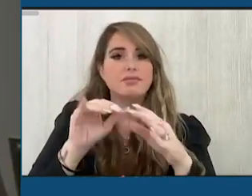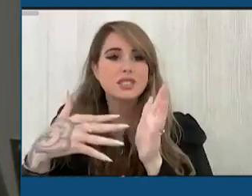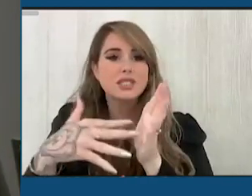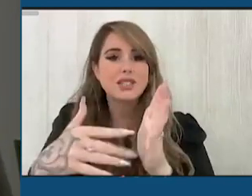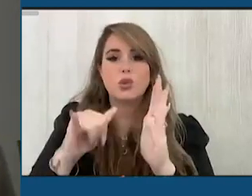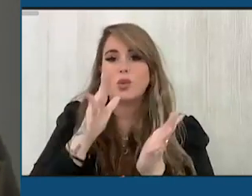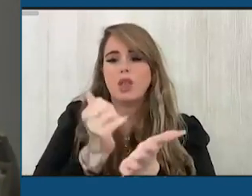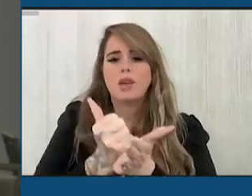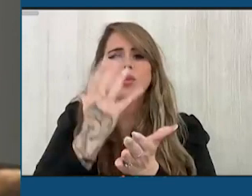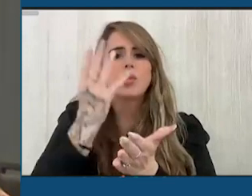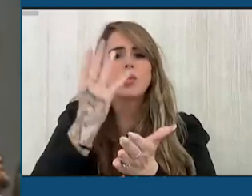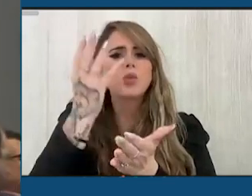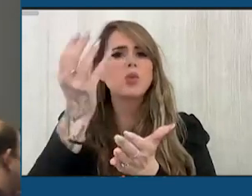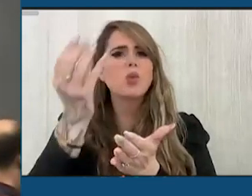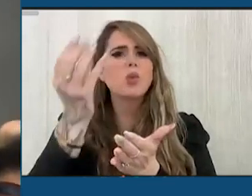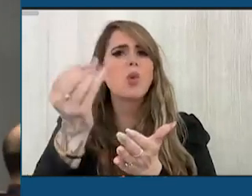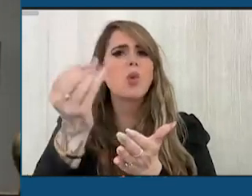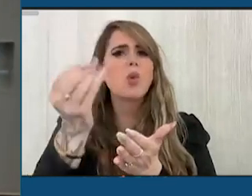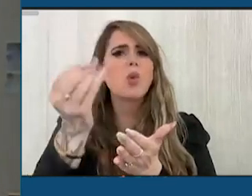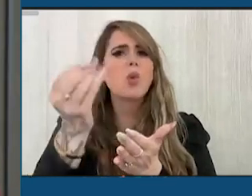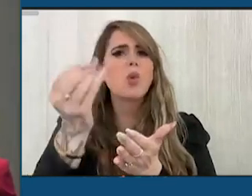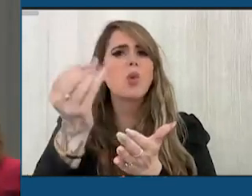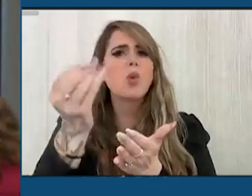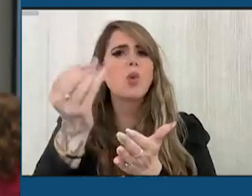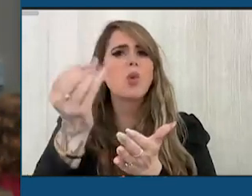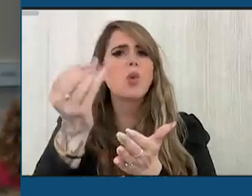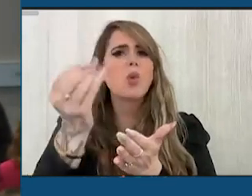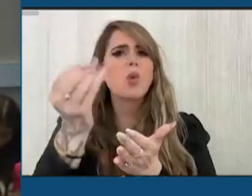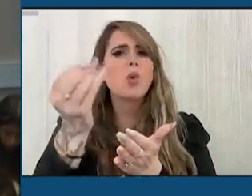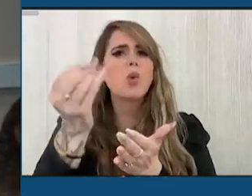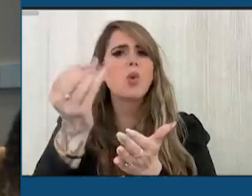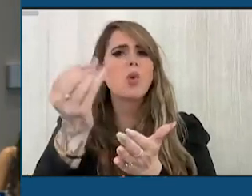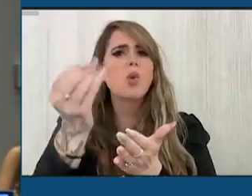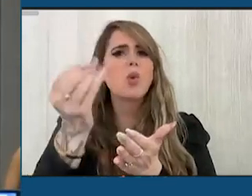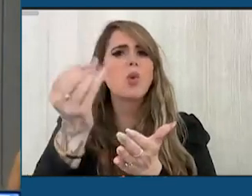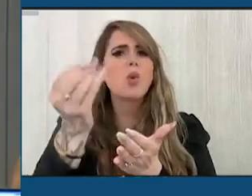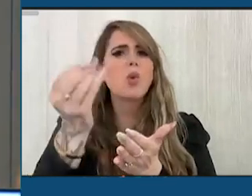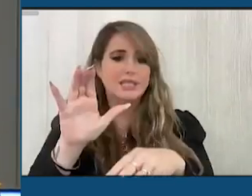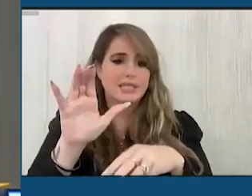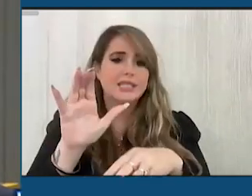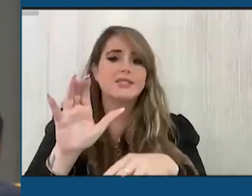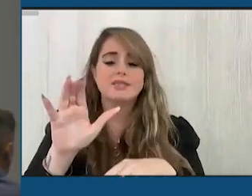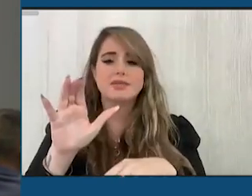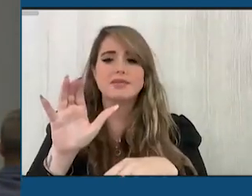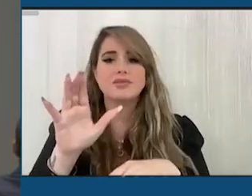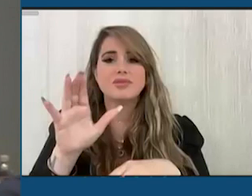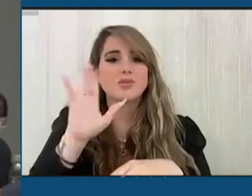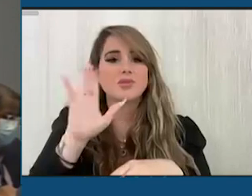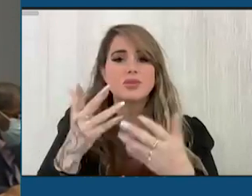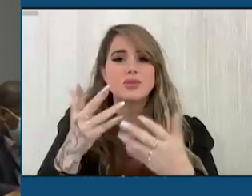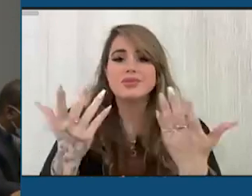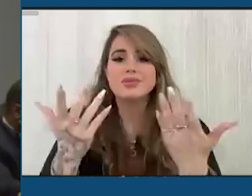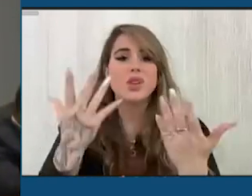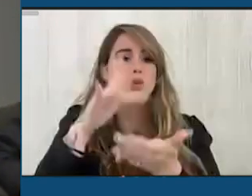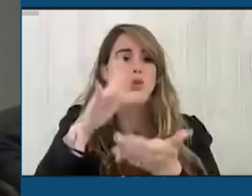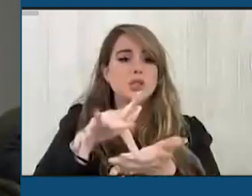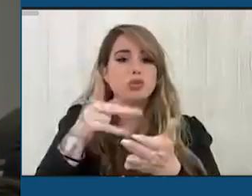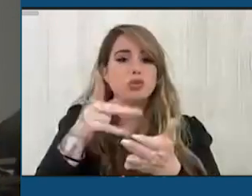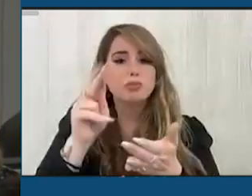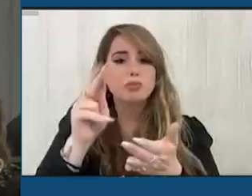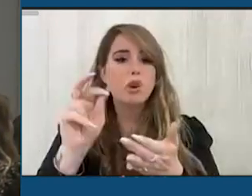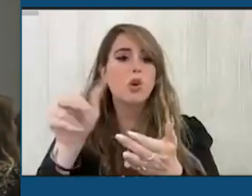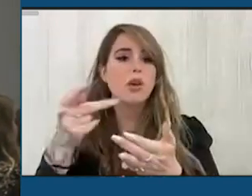molding. I love looking at the molding of buildings in New York City. You know, go to Central Park if you can. Go to another park.